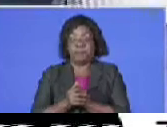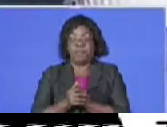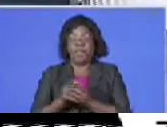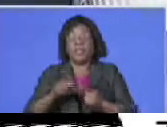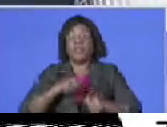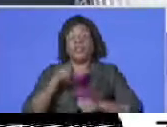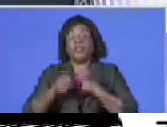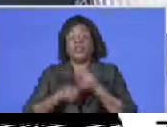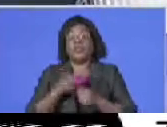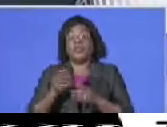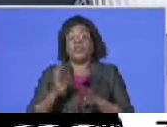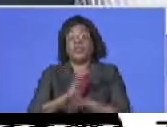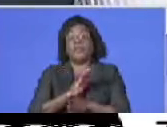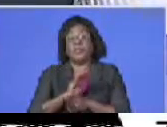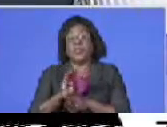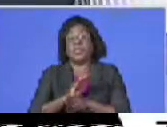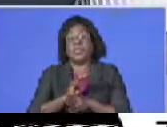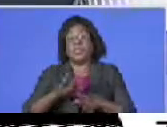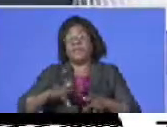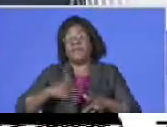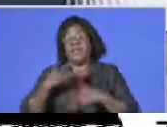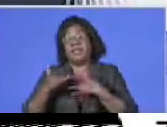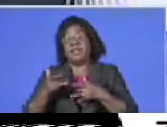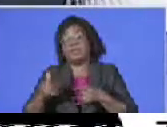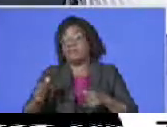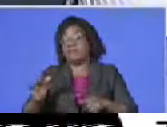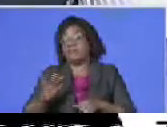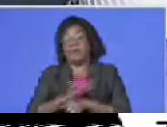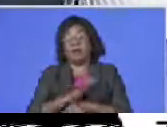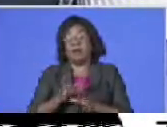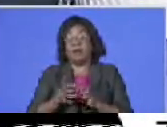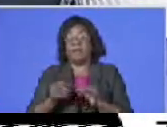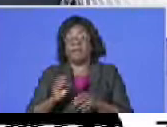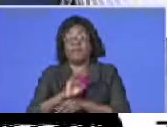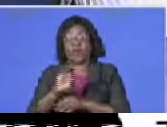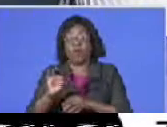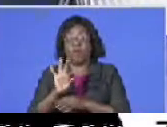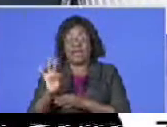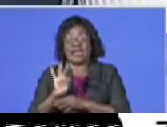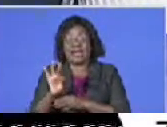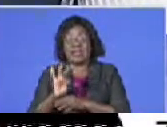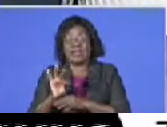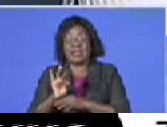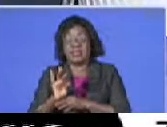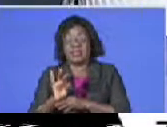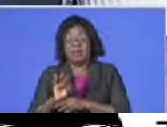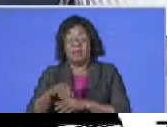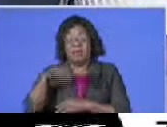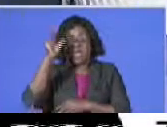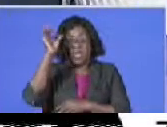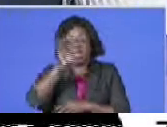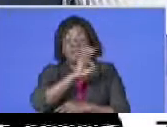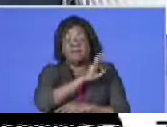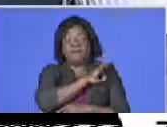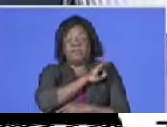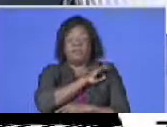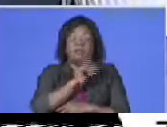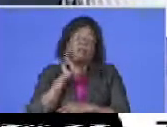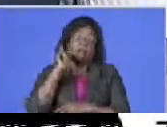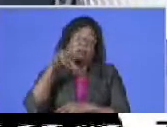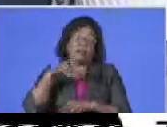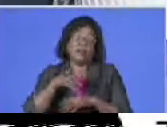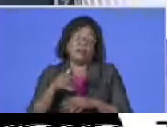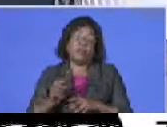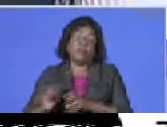The tourism industry feeling the brunt of the COVID-19 pandemic worldwide. And tonight, our Charles Fisher takes a look at how one travel